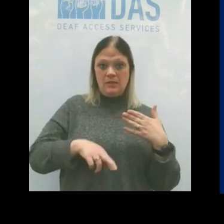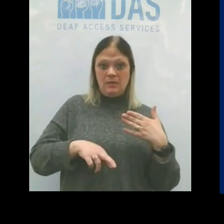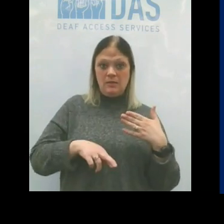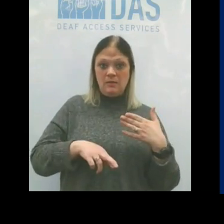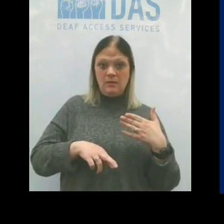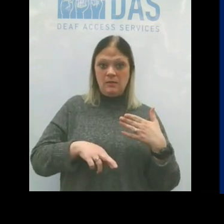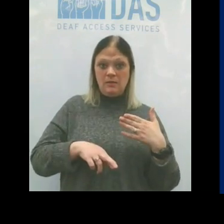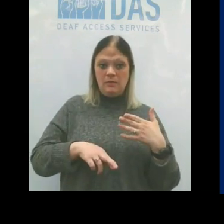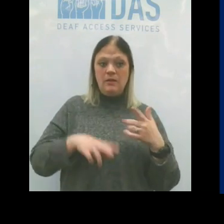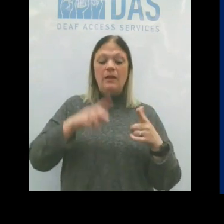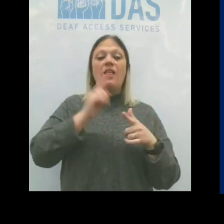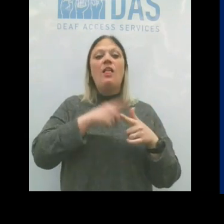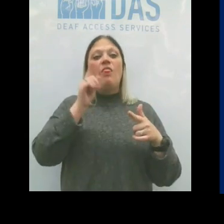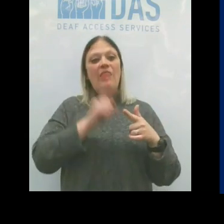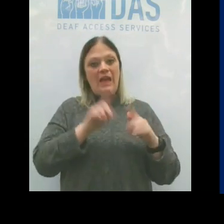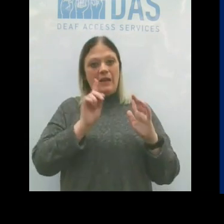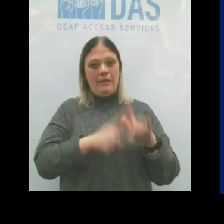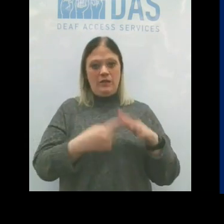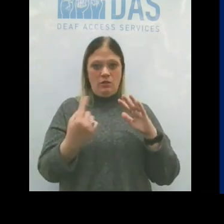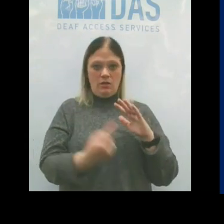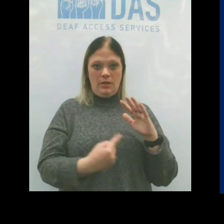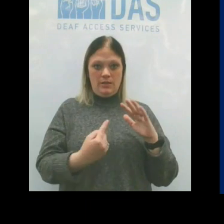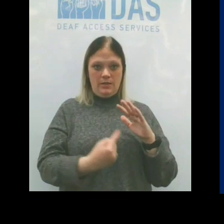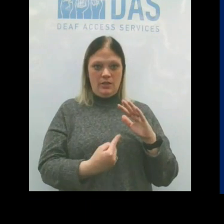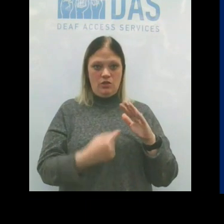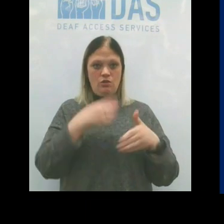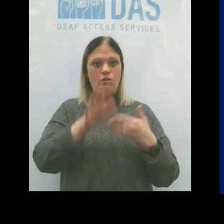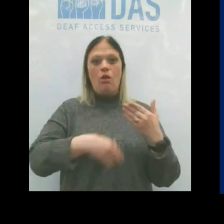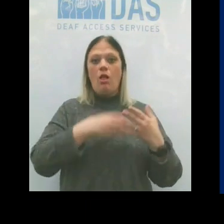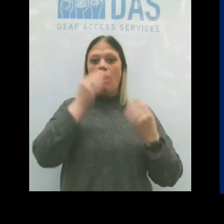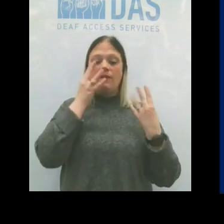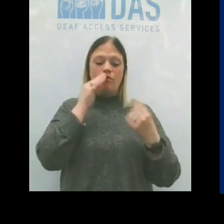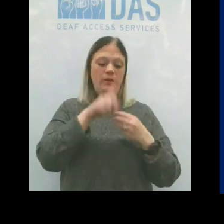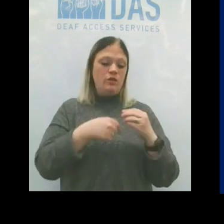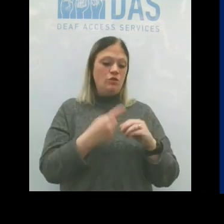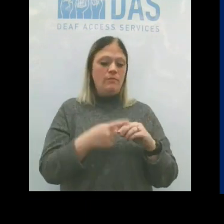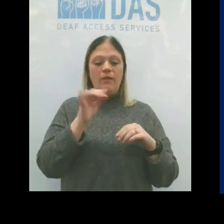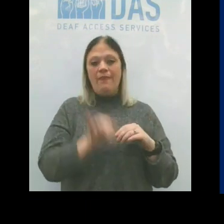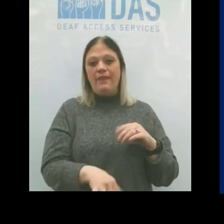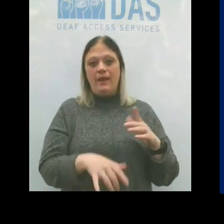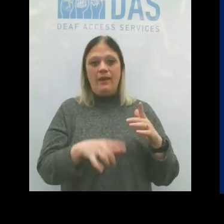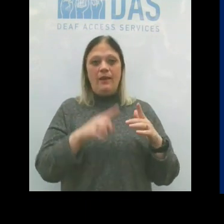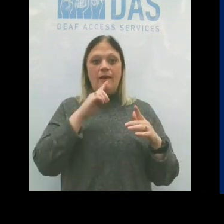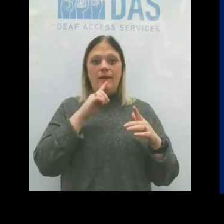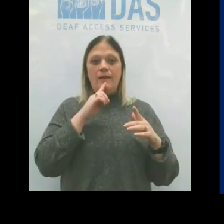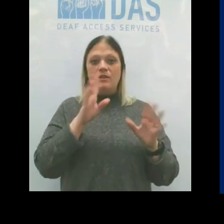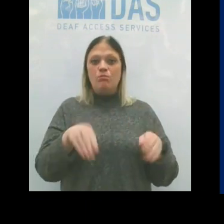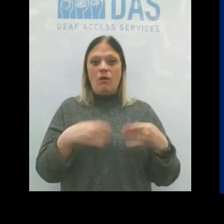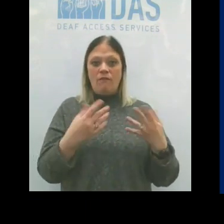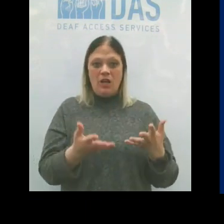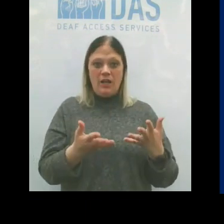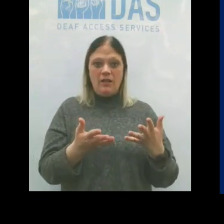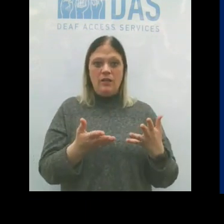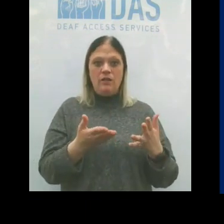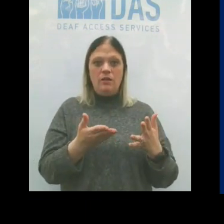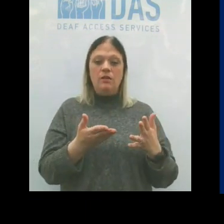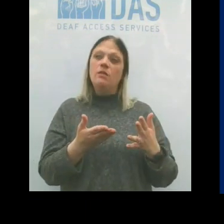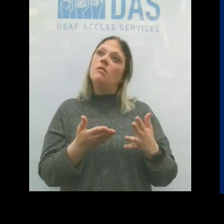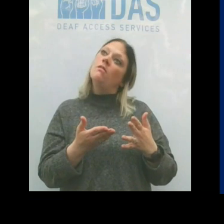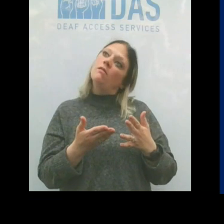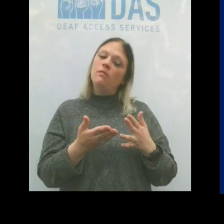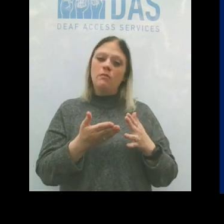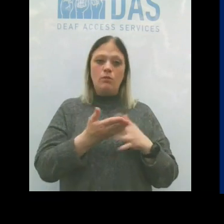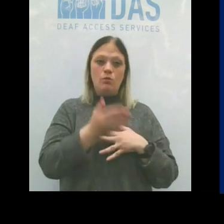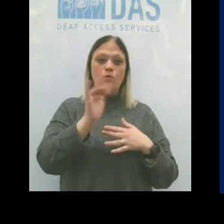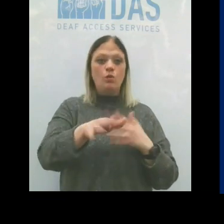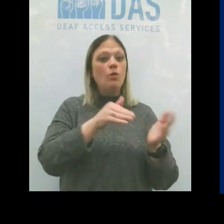that time they need to be in isolation. And all the information about isolation should be provided to you by your